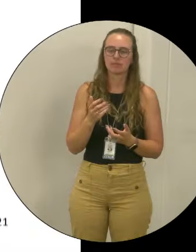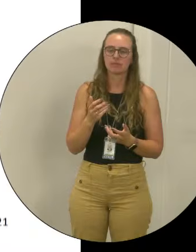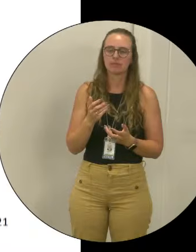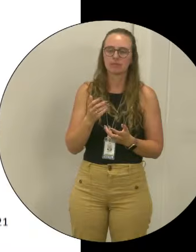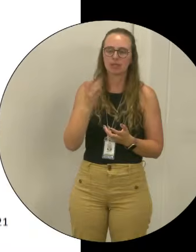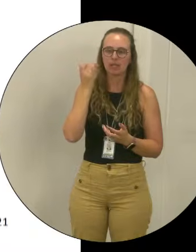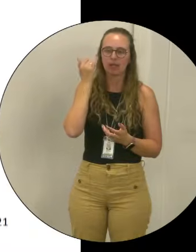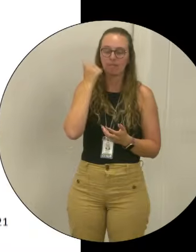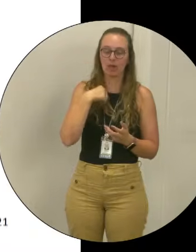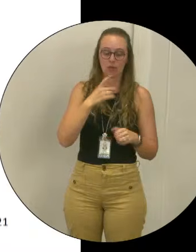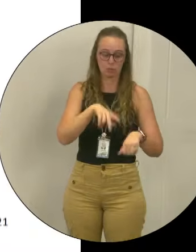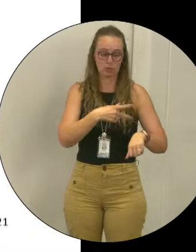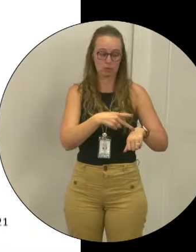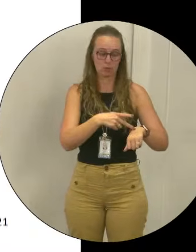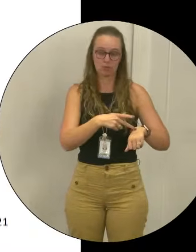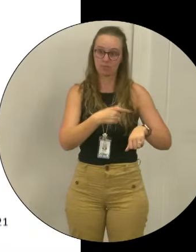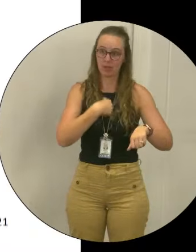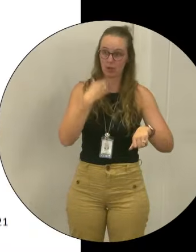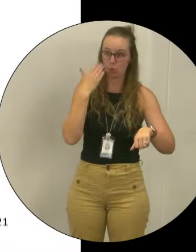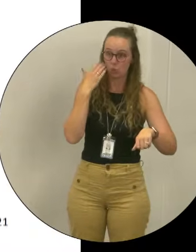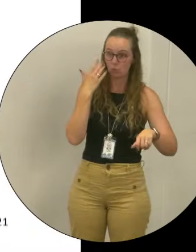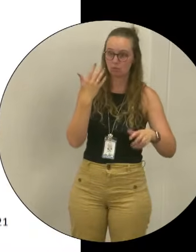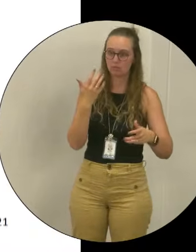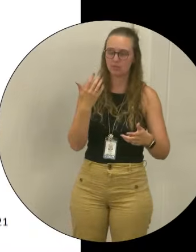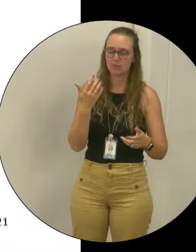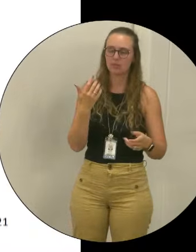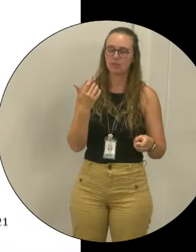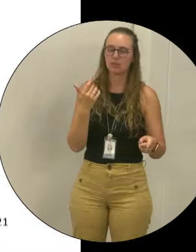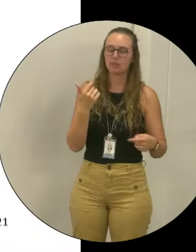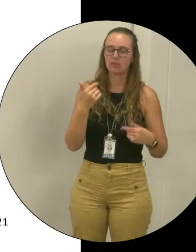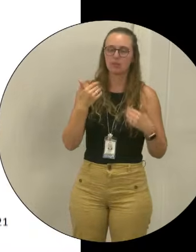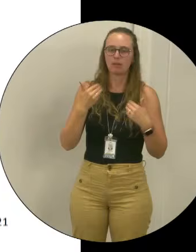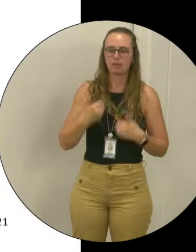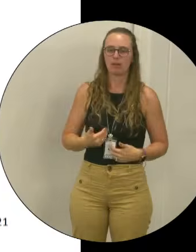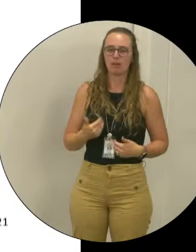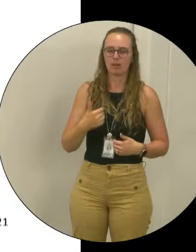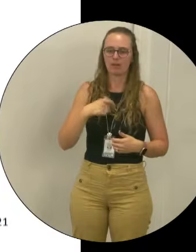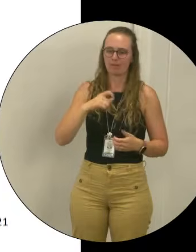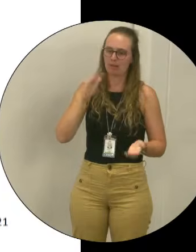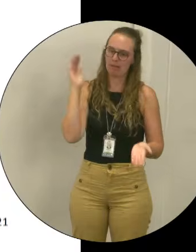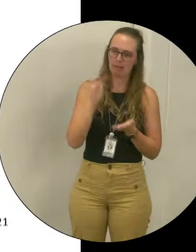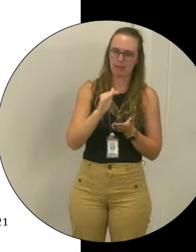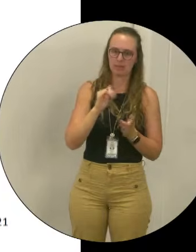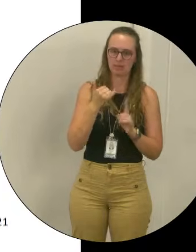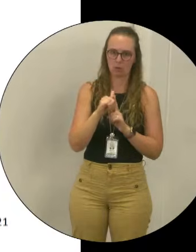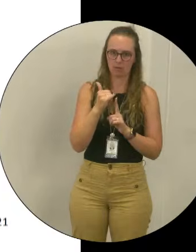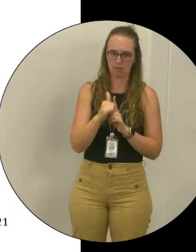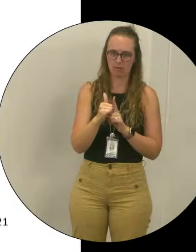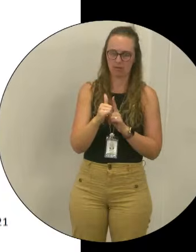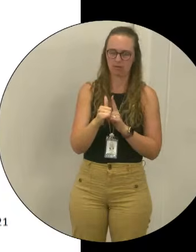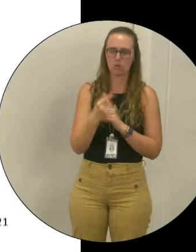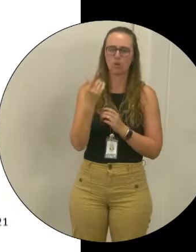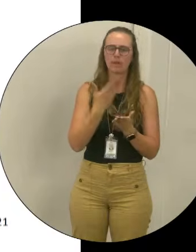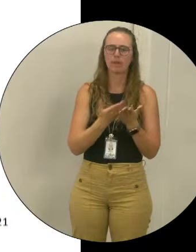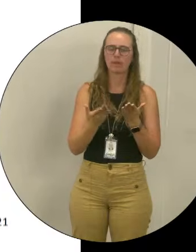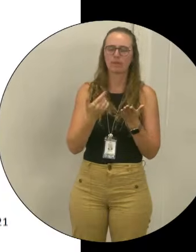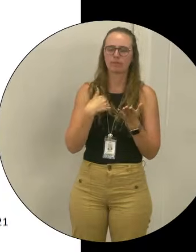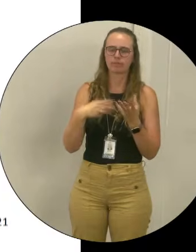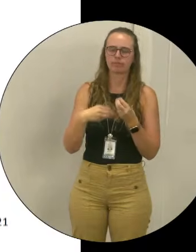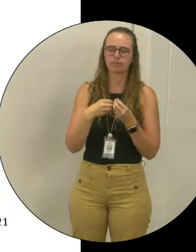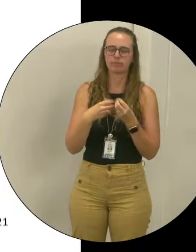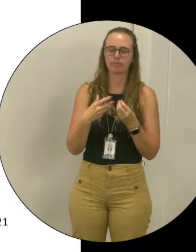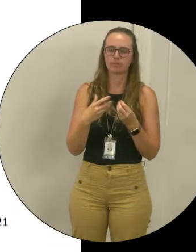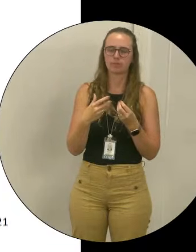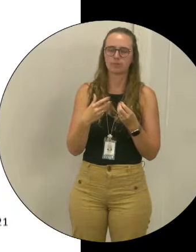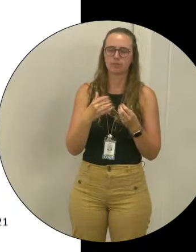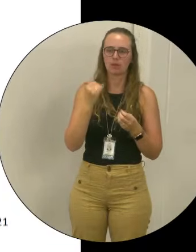if I was a principal and I knew that I needed to make sure that we had fewer incidents of bullying, maybe I said one thing, might have said looked